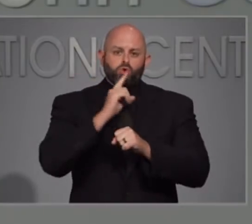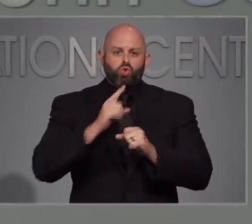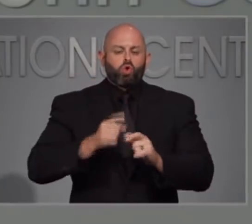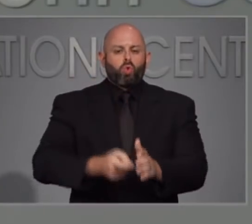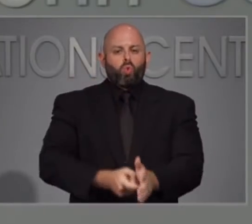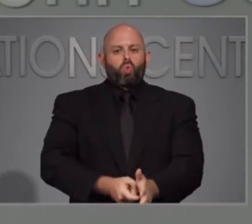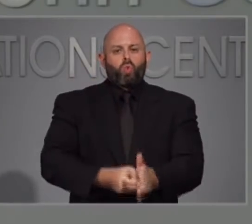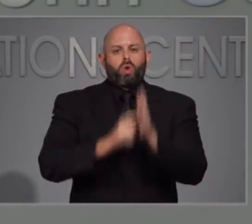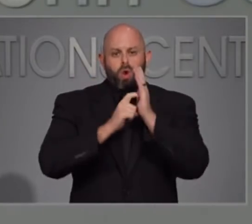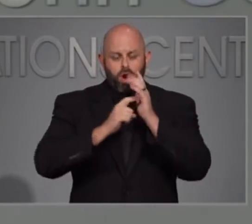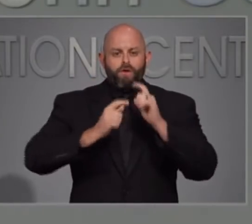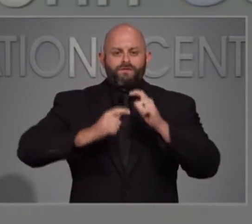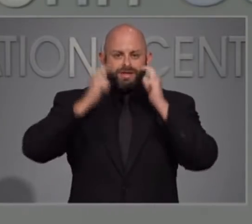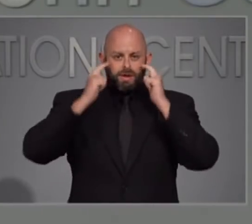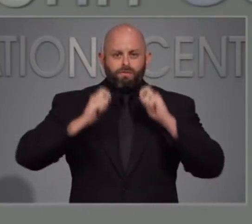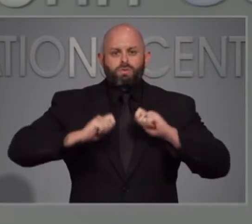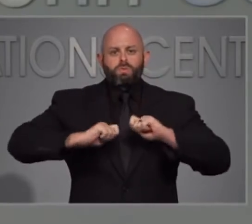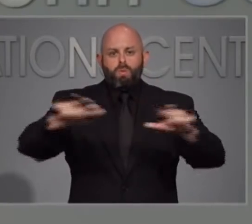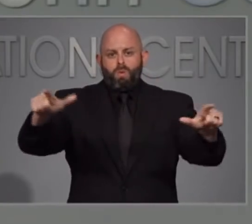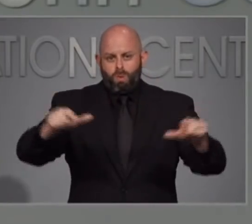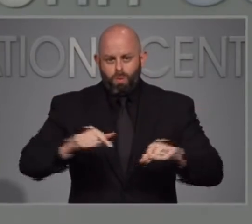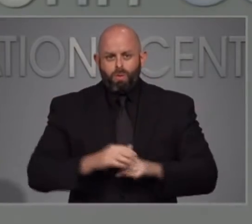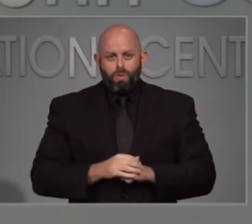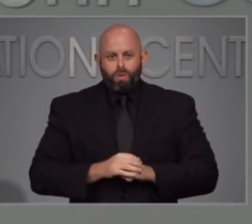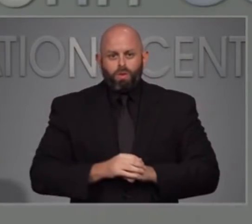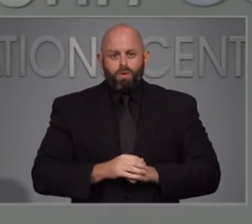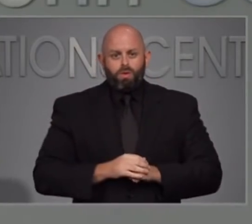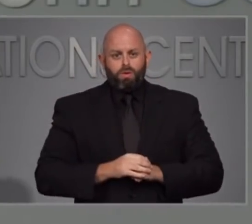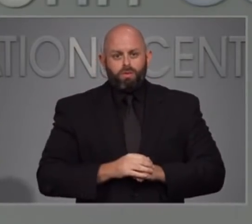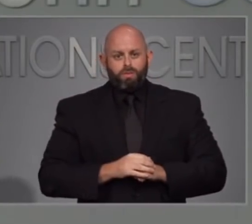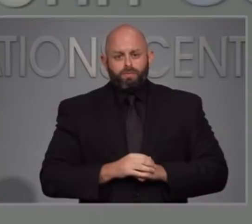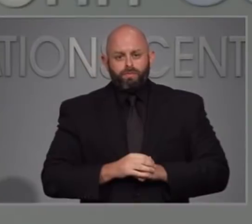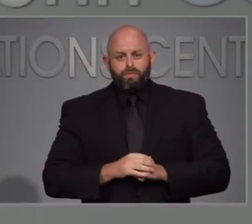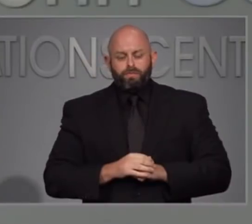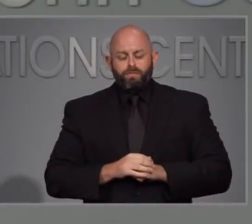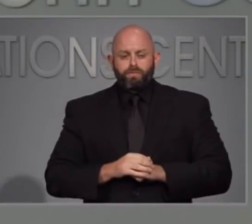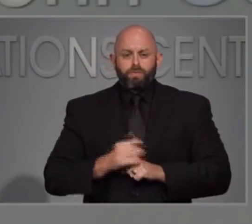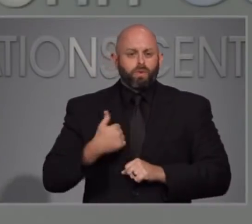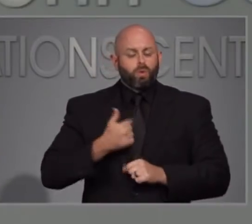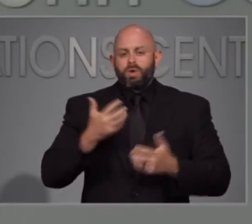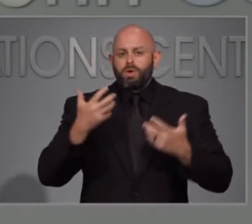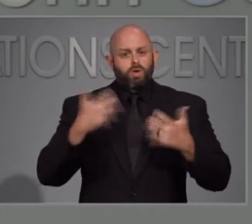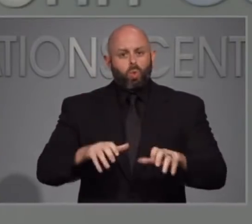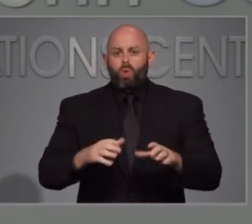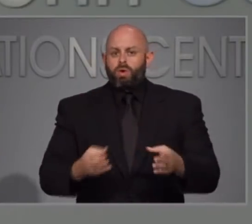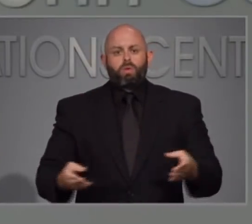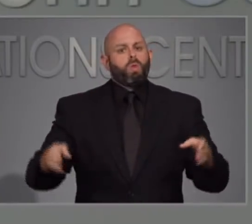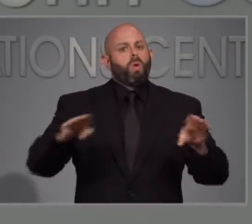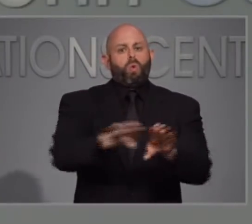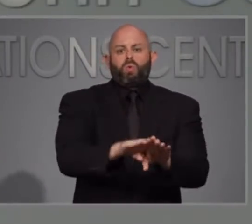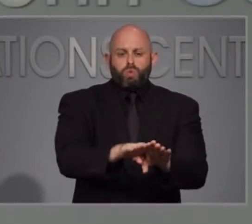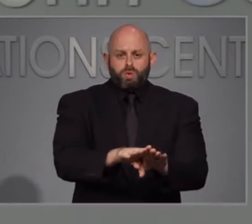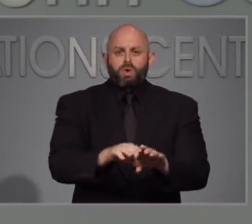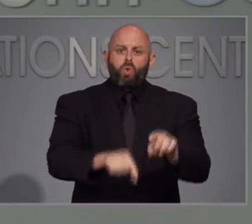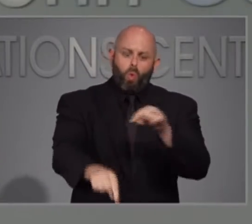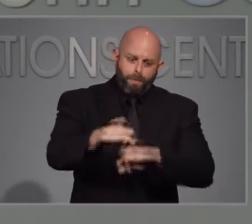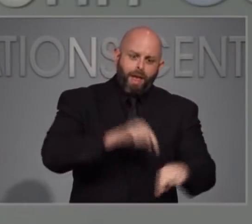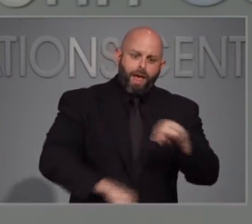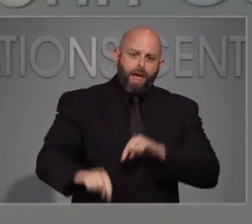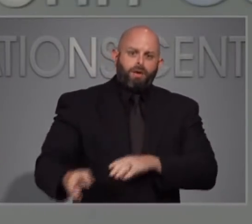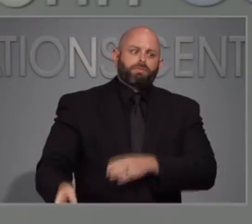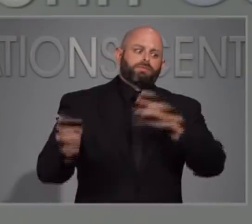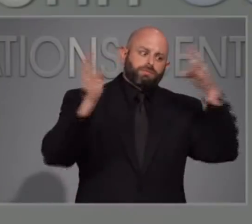require face coverings. And we don't want to go backward. We're glad to have